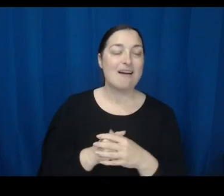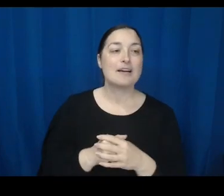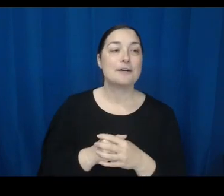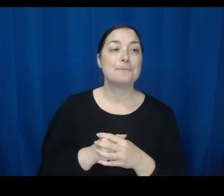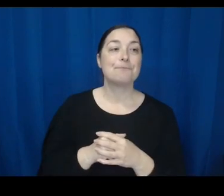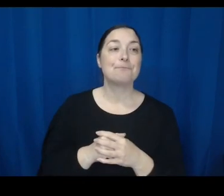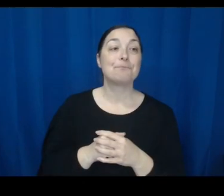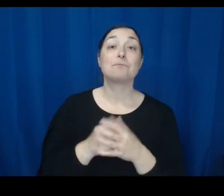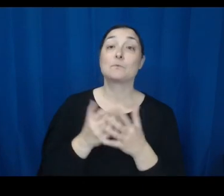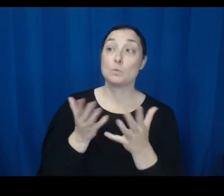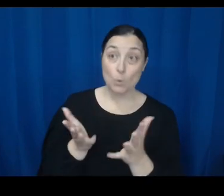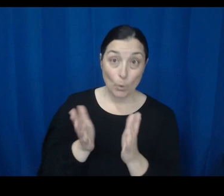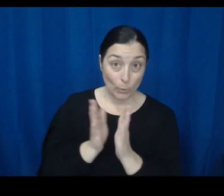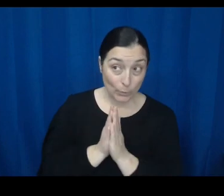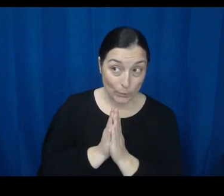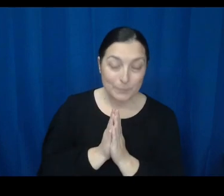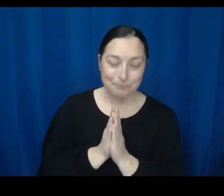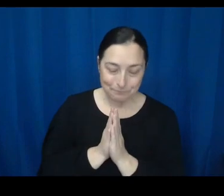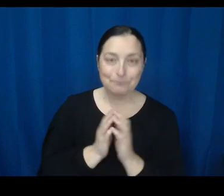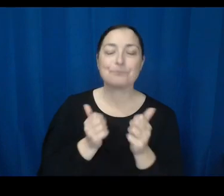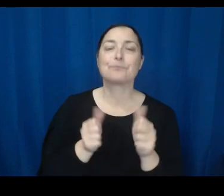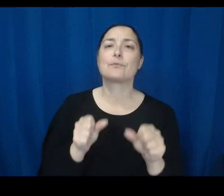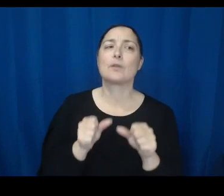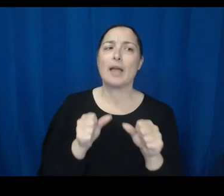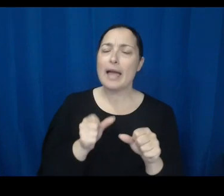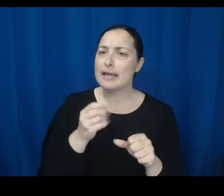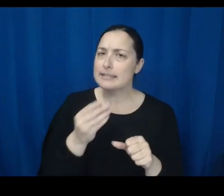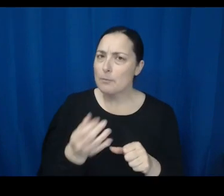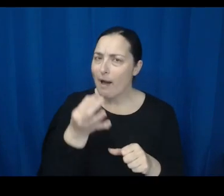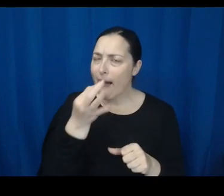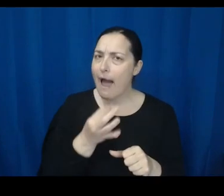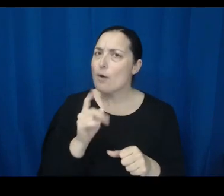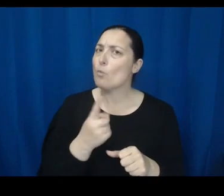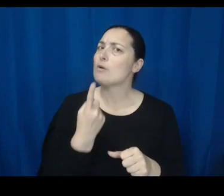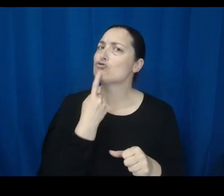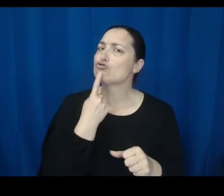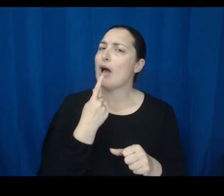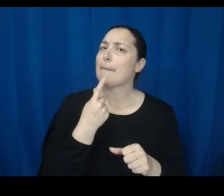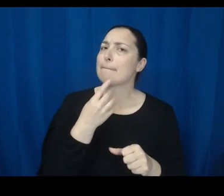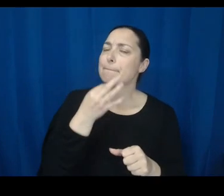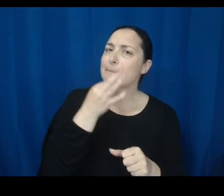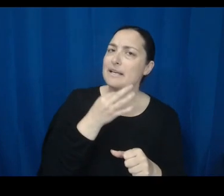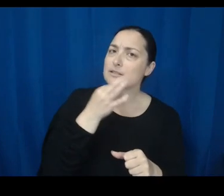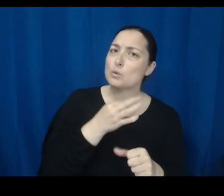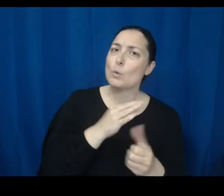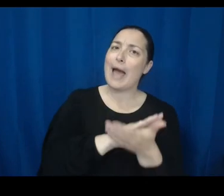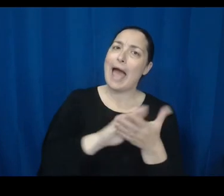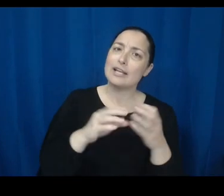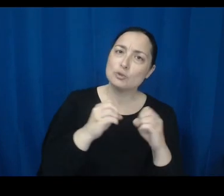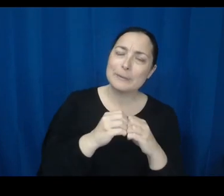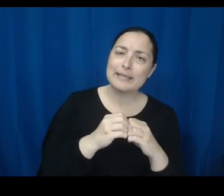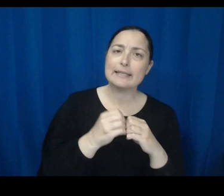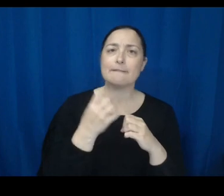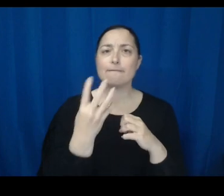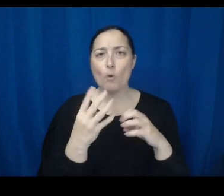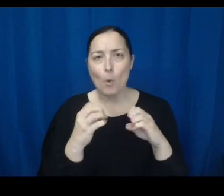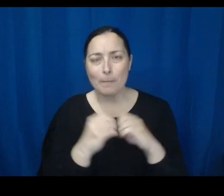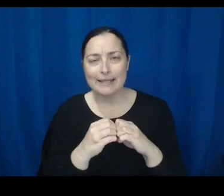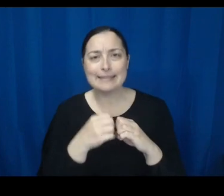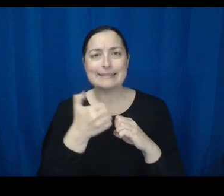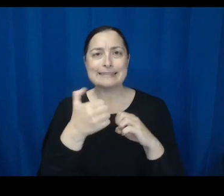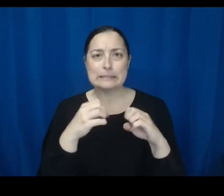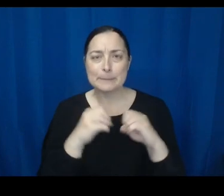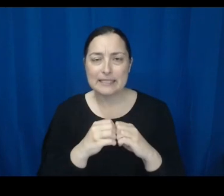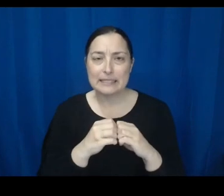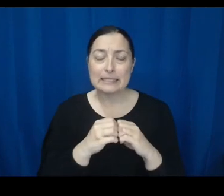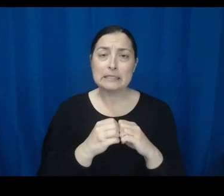So, yeah. What kind of pencils do you use or recommend? HB, 4B, 6B? Do we stick with one pencil or use a few at